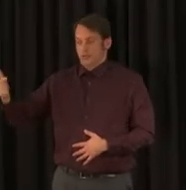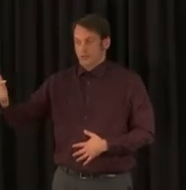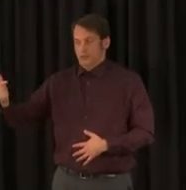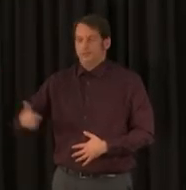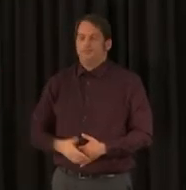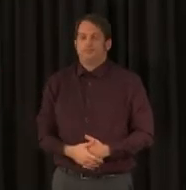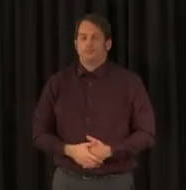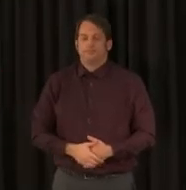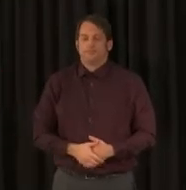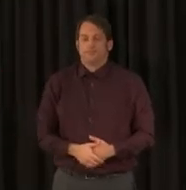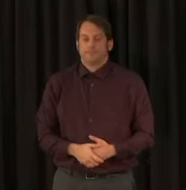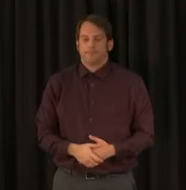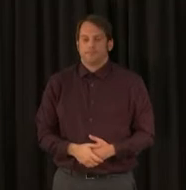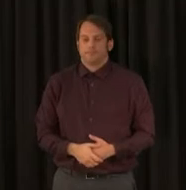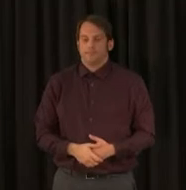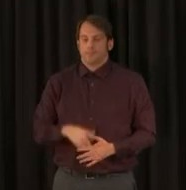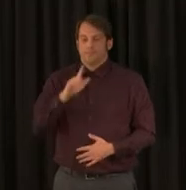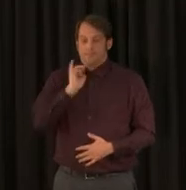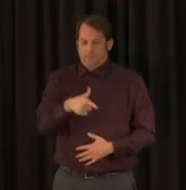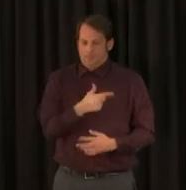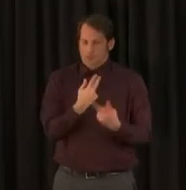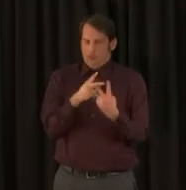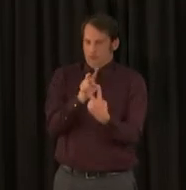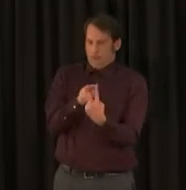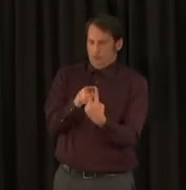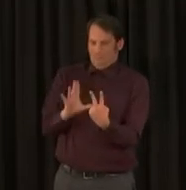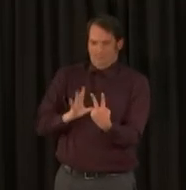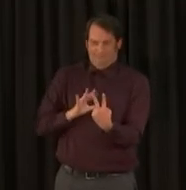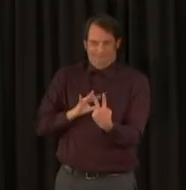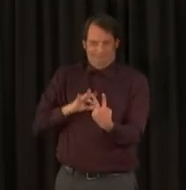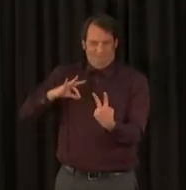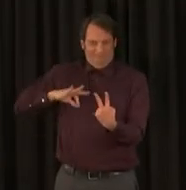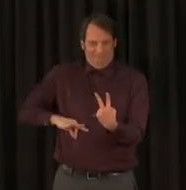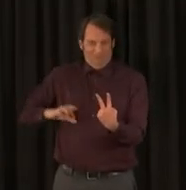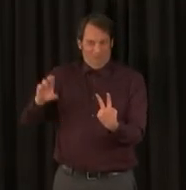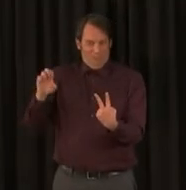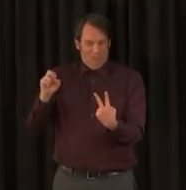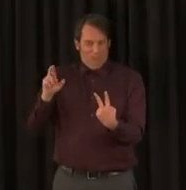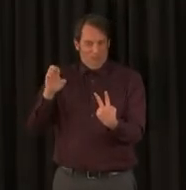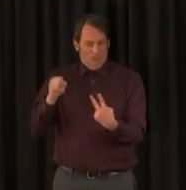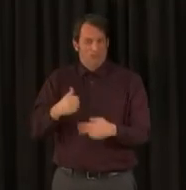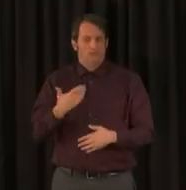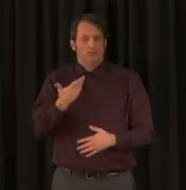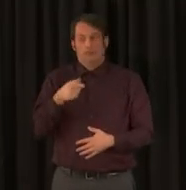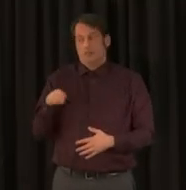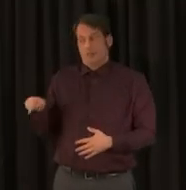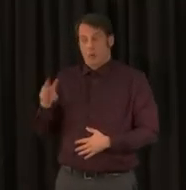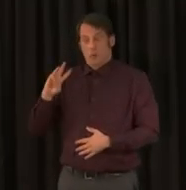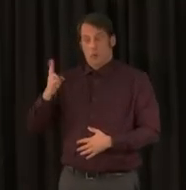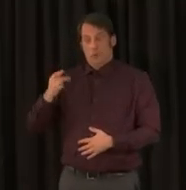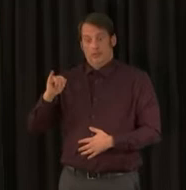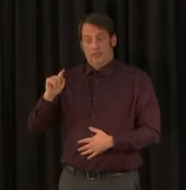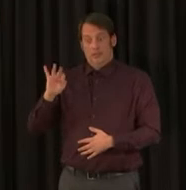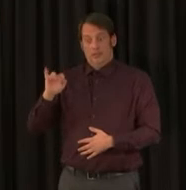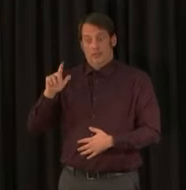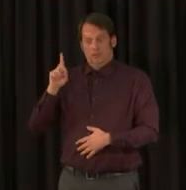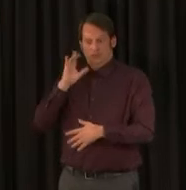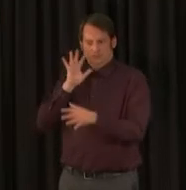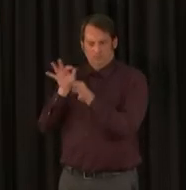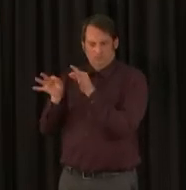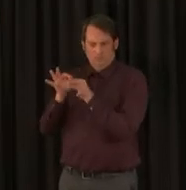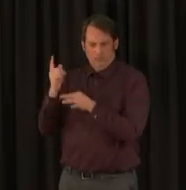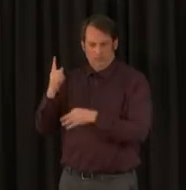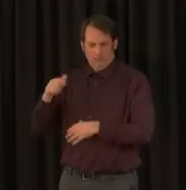LCURRIE@dcchamber.org. So you have those two great resources. Director Whitfield talked about a few others, so make sure you avail yourself to all those. If